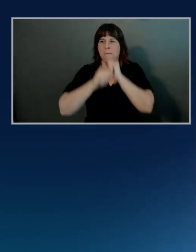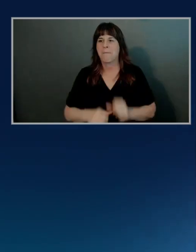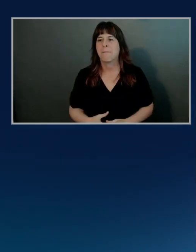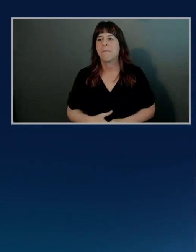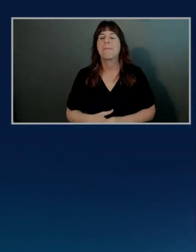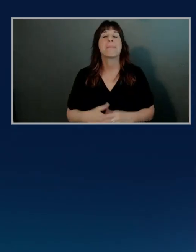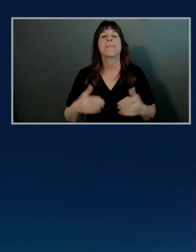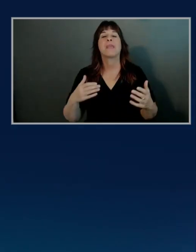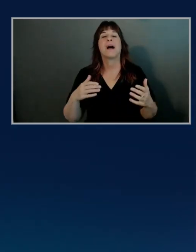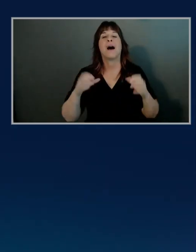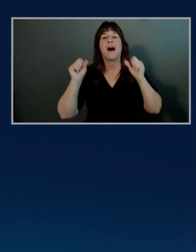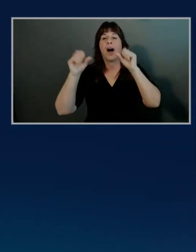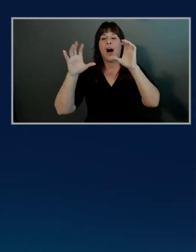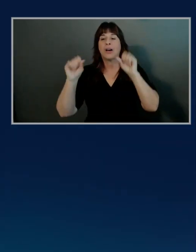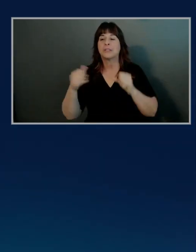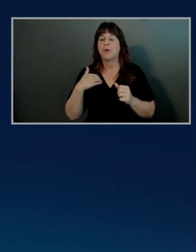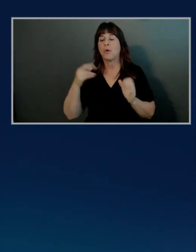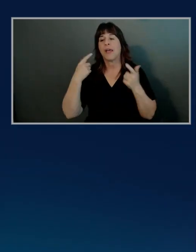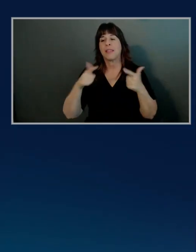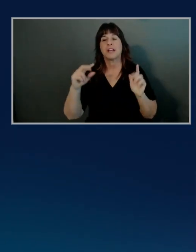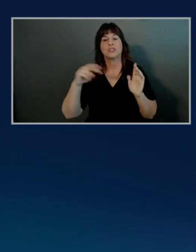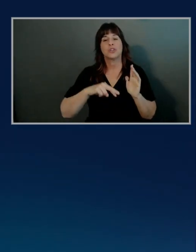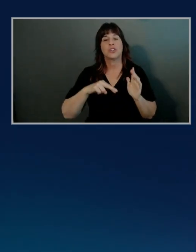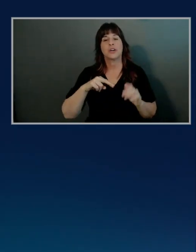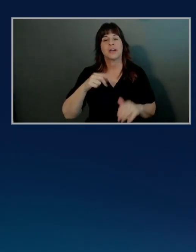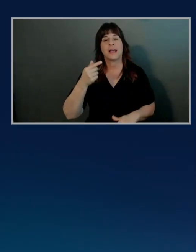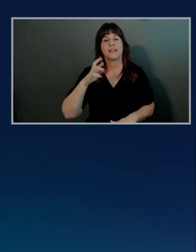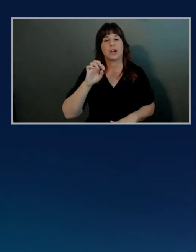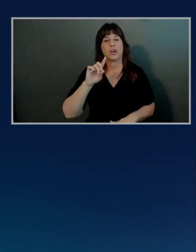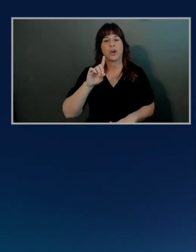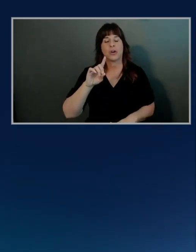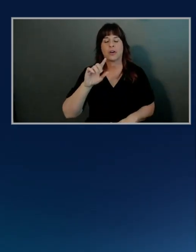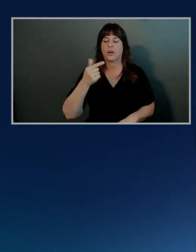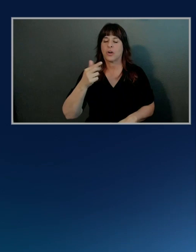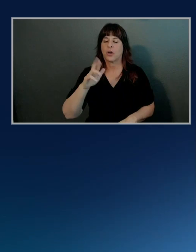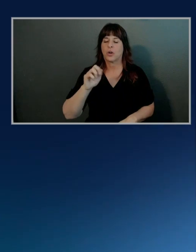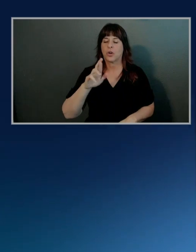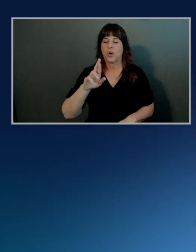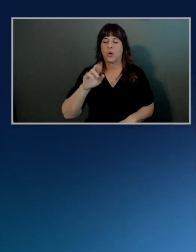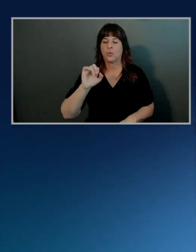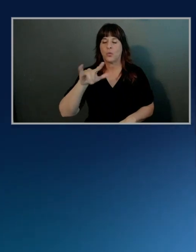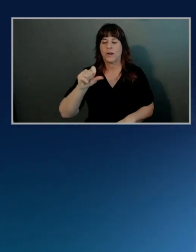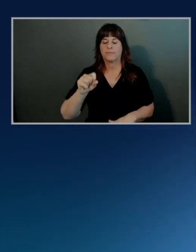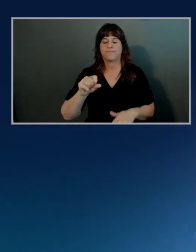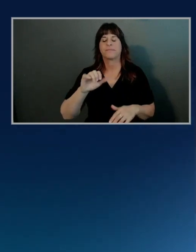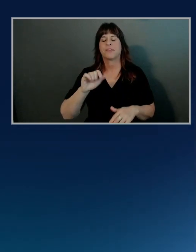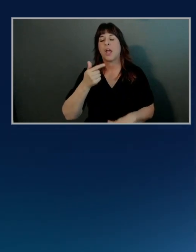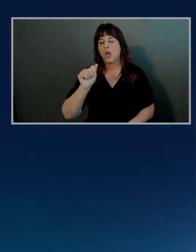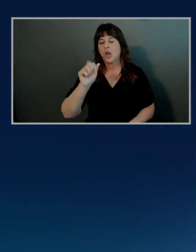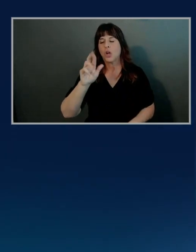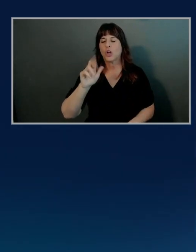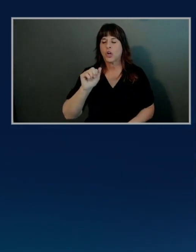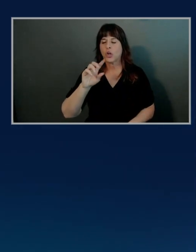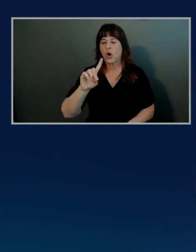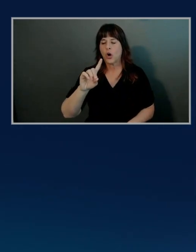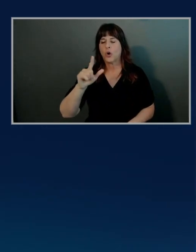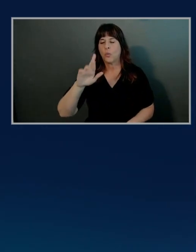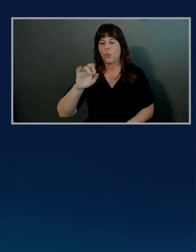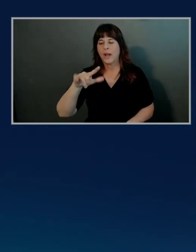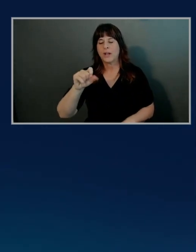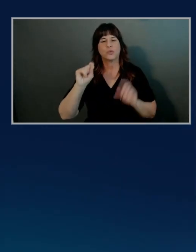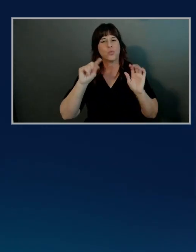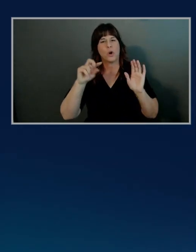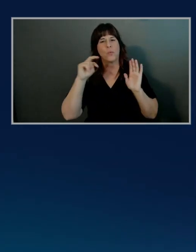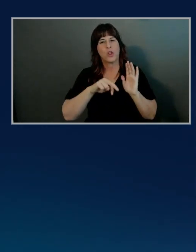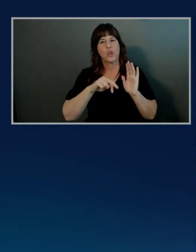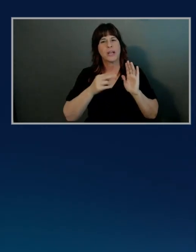So let's have a look at the Bedrock guardrails. So we're still keeping in the world of Bedrock. So we're going to be looking at your models running on Bedrock, but